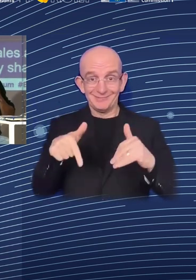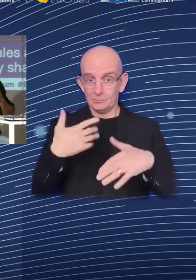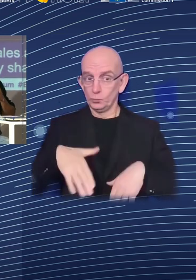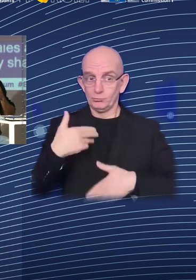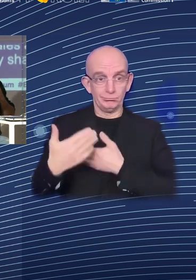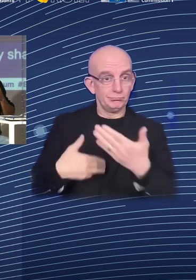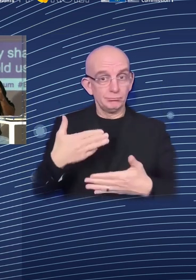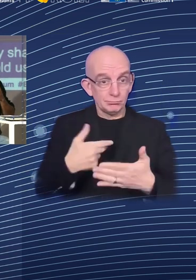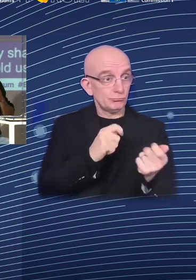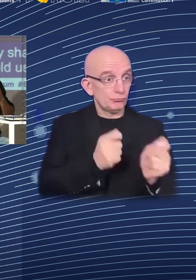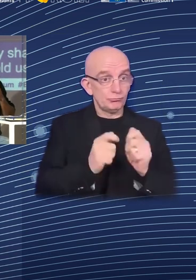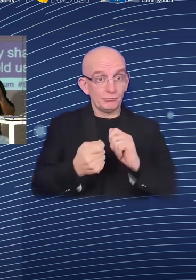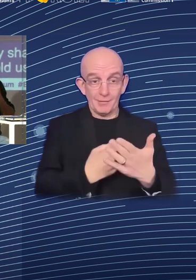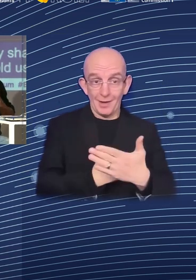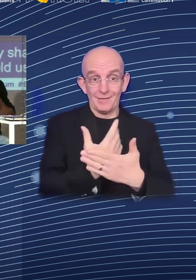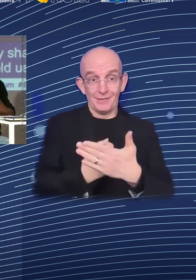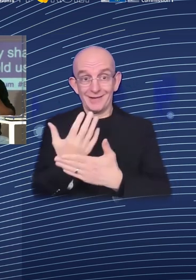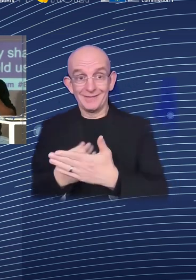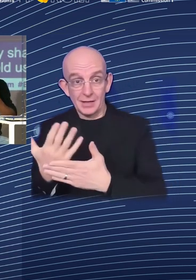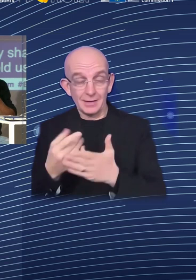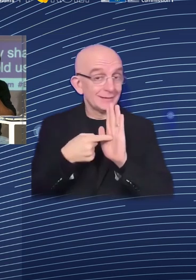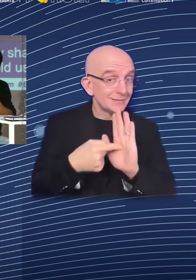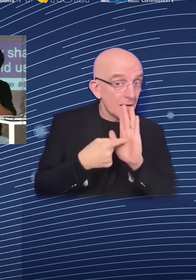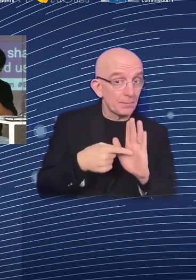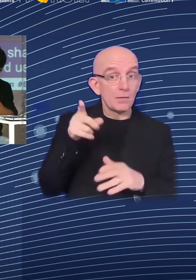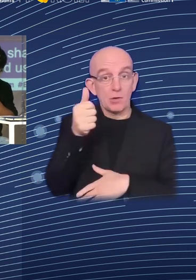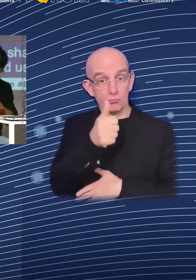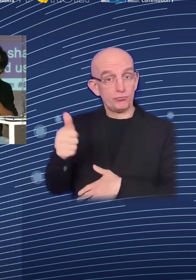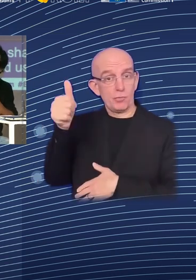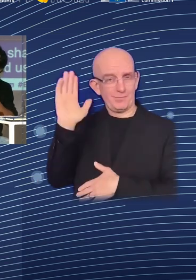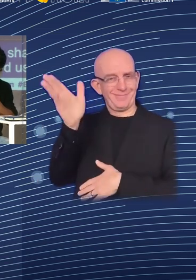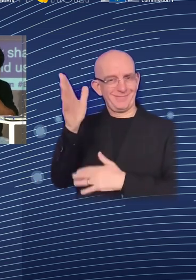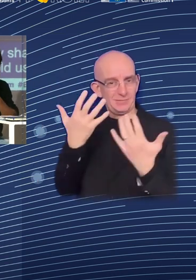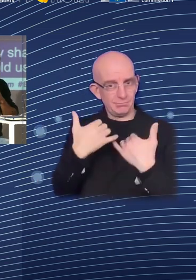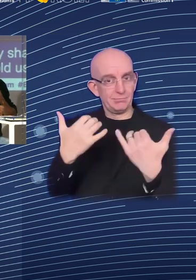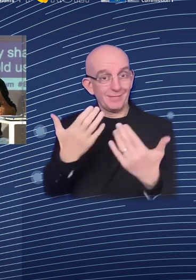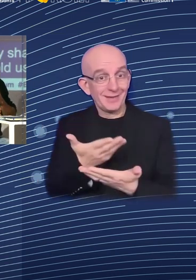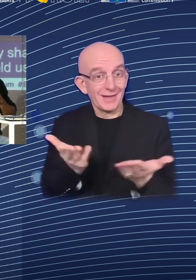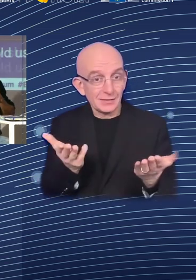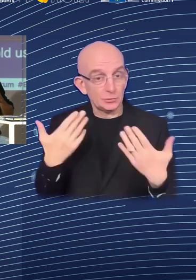it's evolving, you've got new technology, you've got new solution, and you have to keep your skills